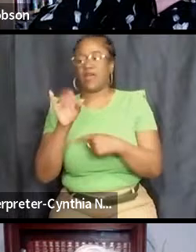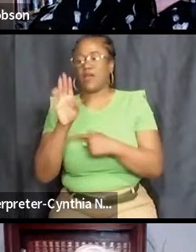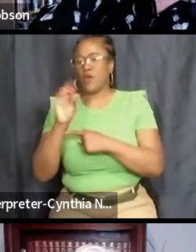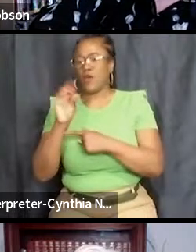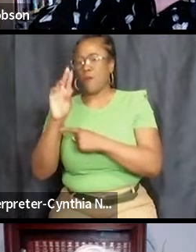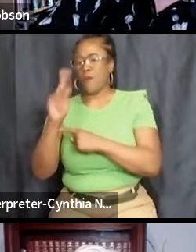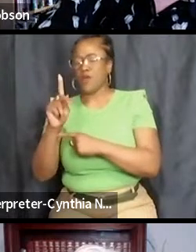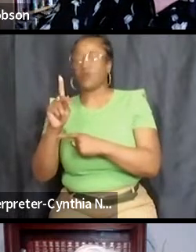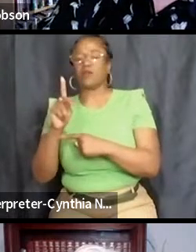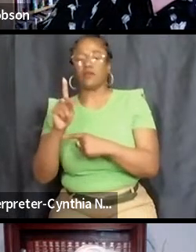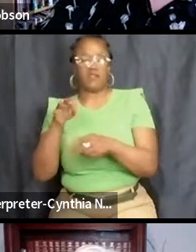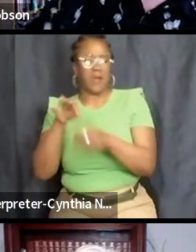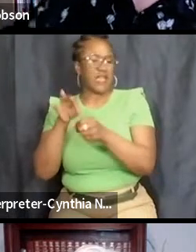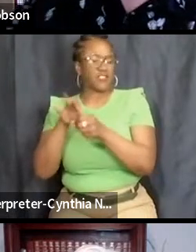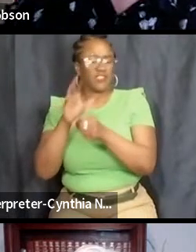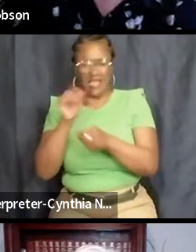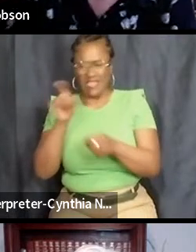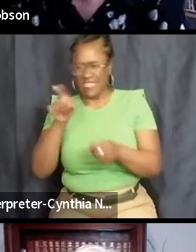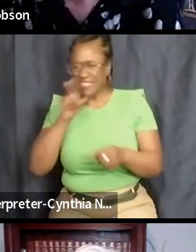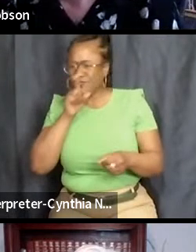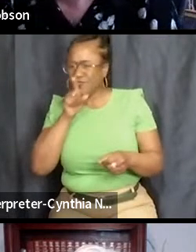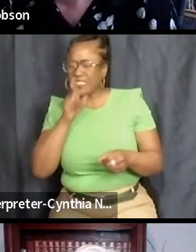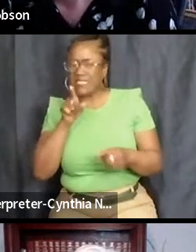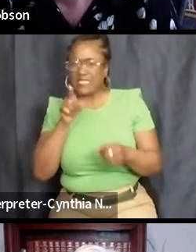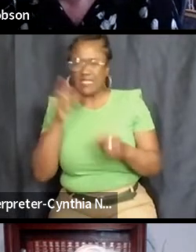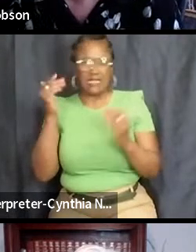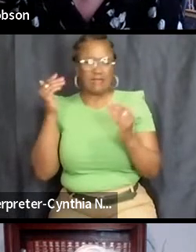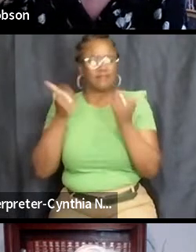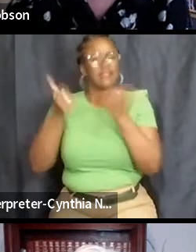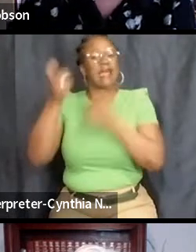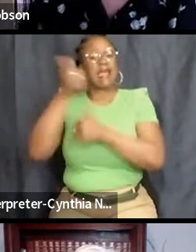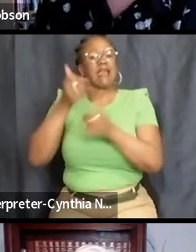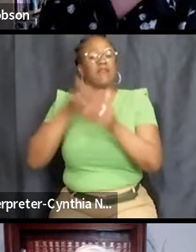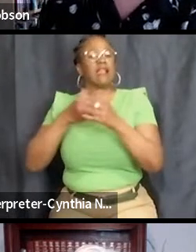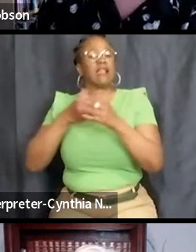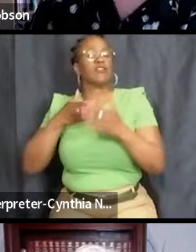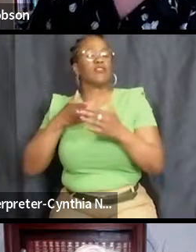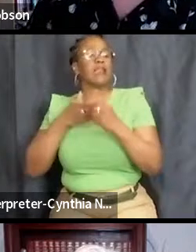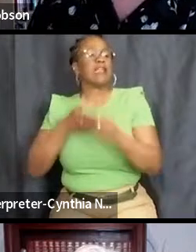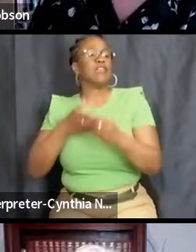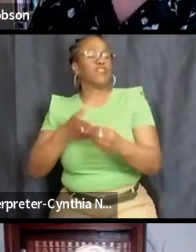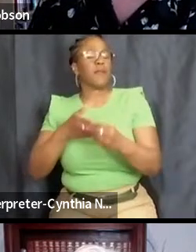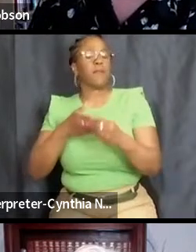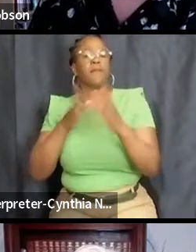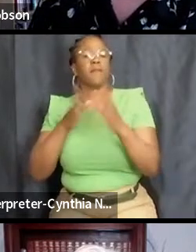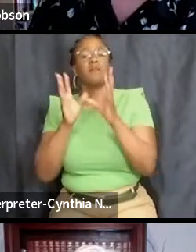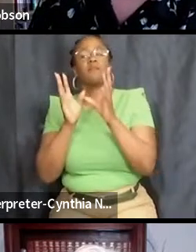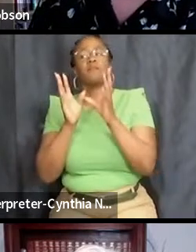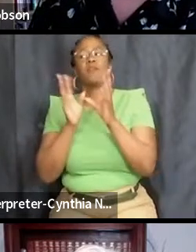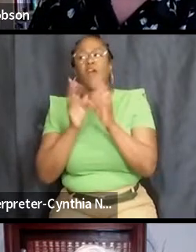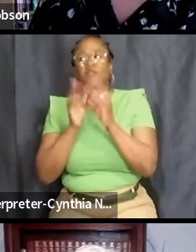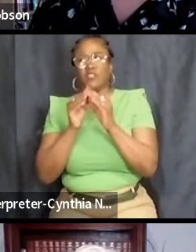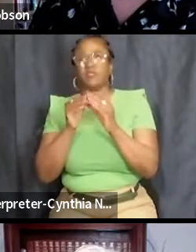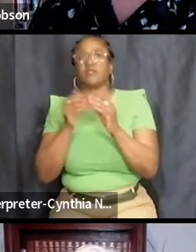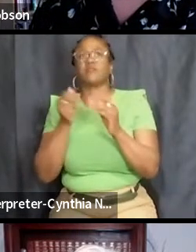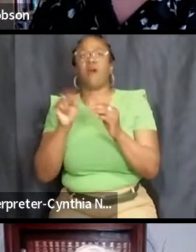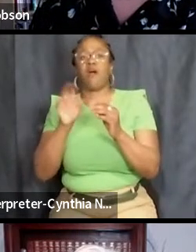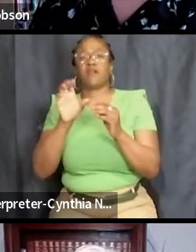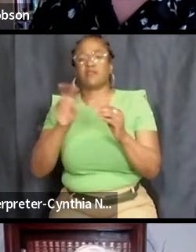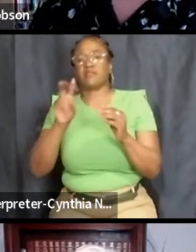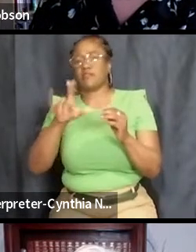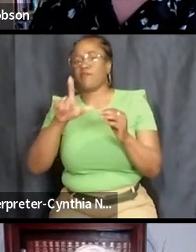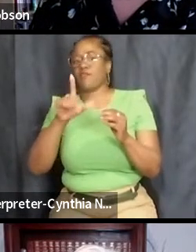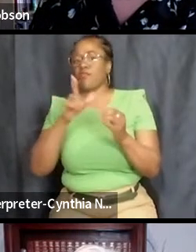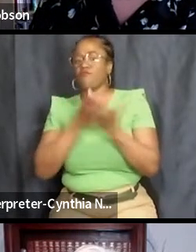nomination. He was head of the Leadership Conference on Civil Rights, which was kind of the legislative arm on the